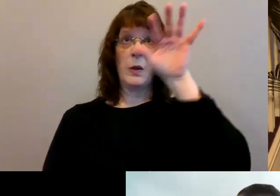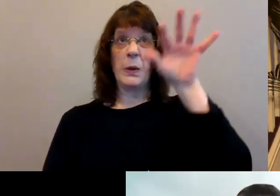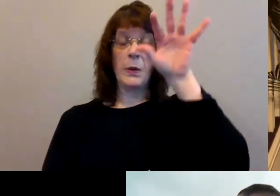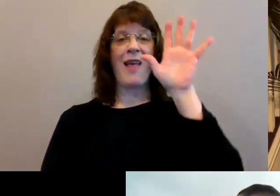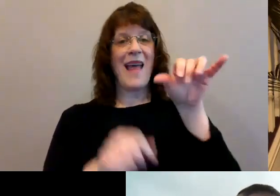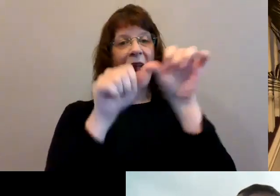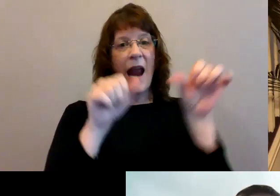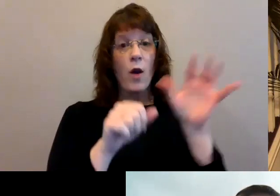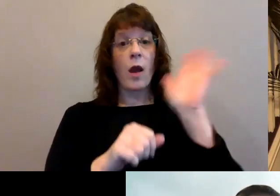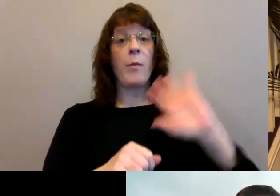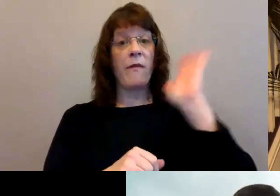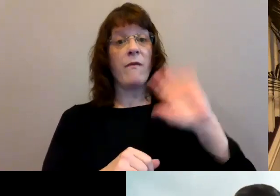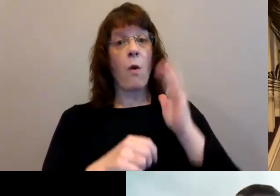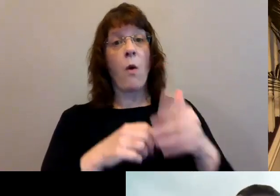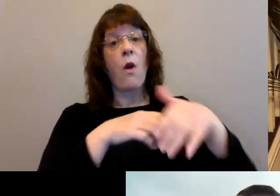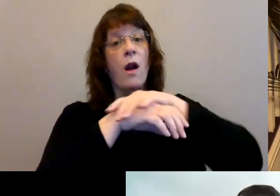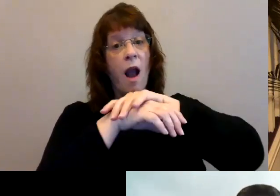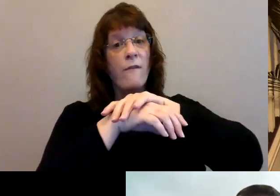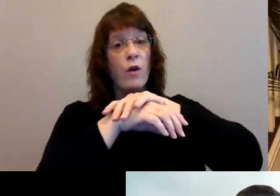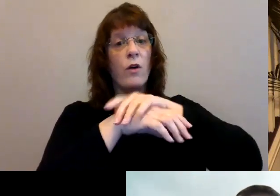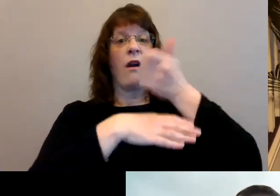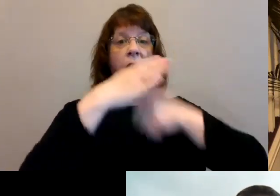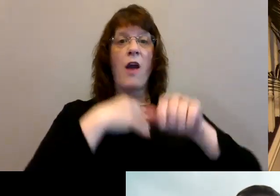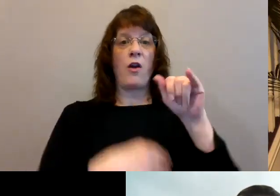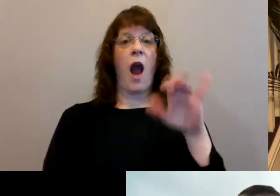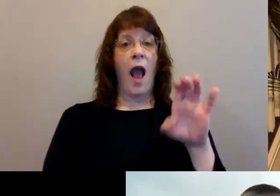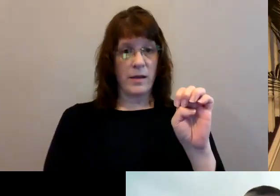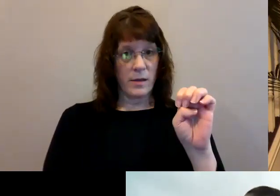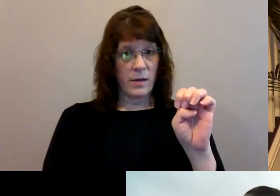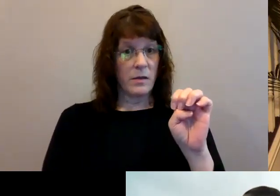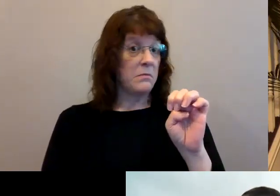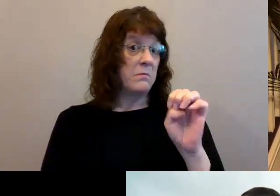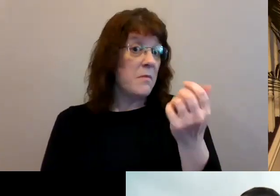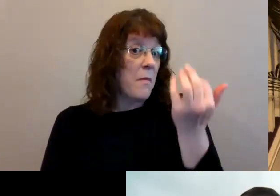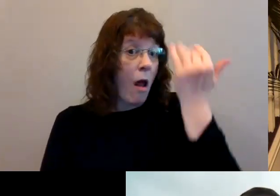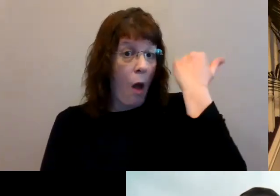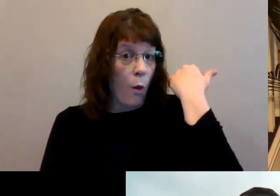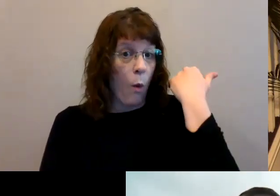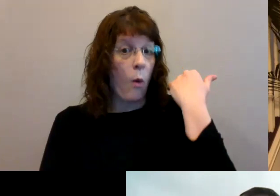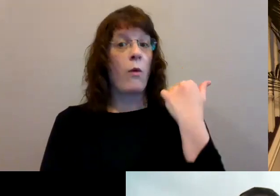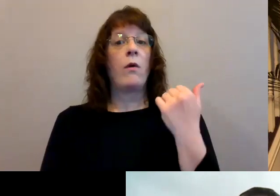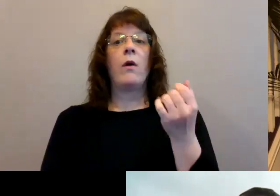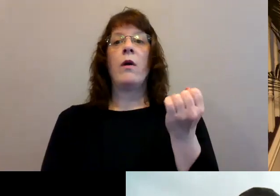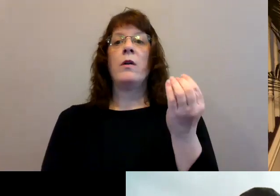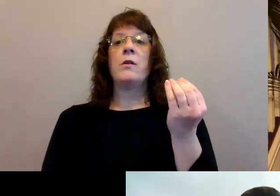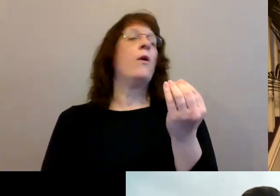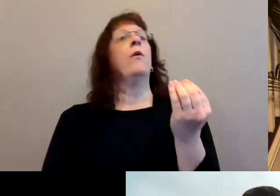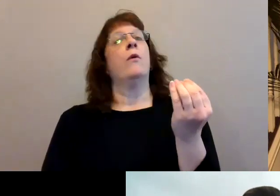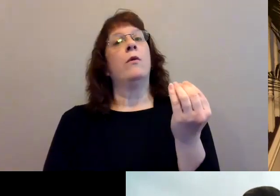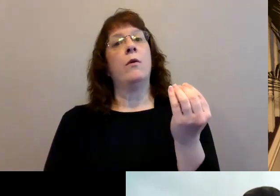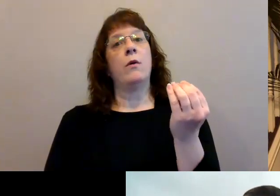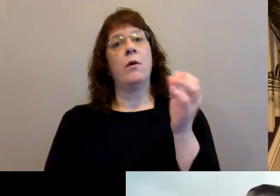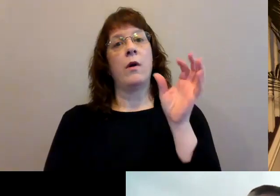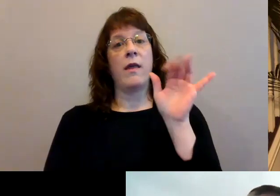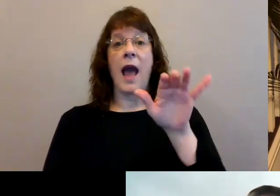was covered or was under an ice sheet not too long ago. And so while that ice